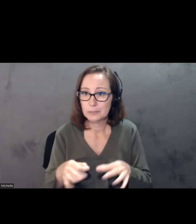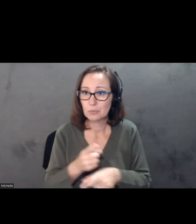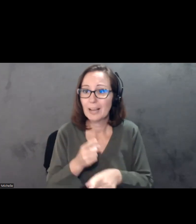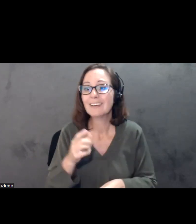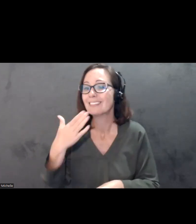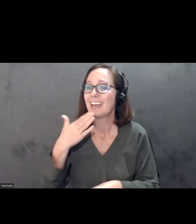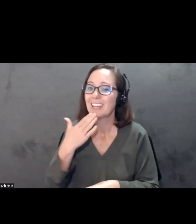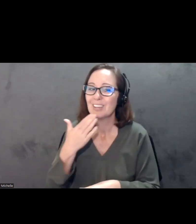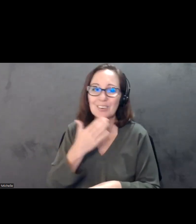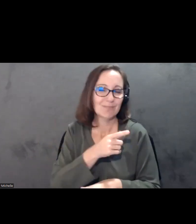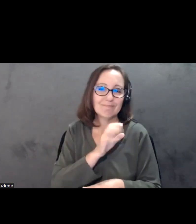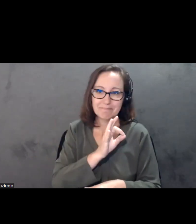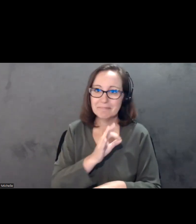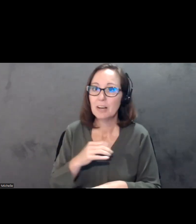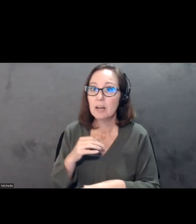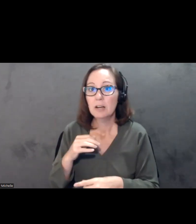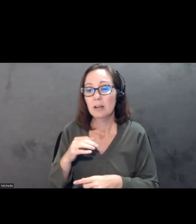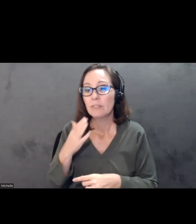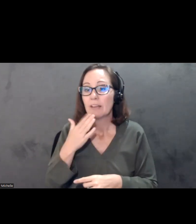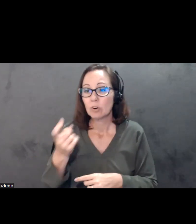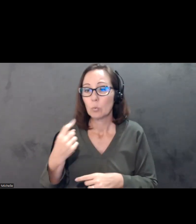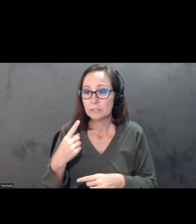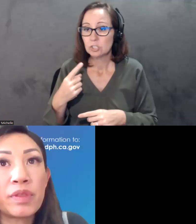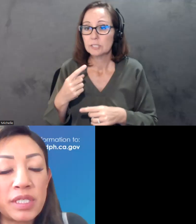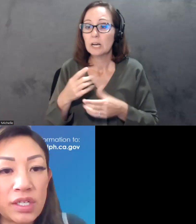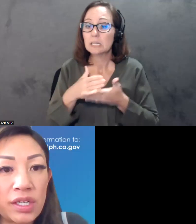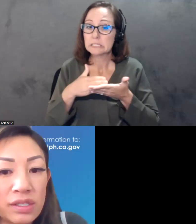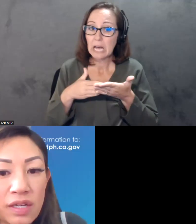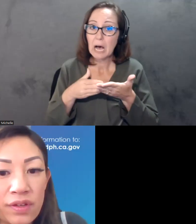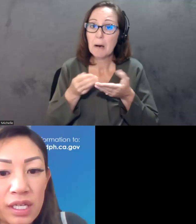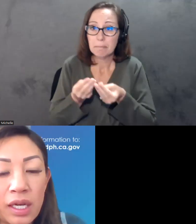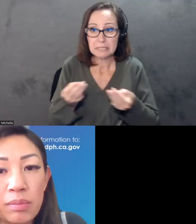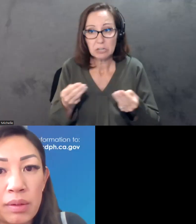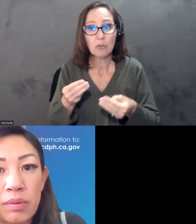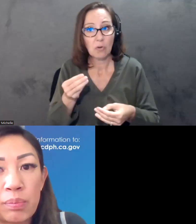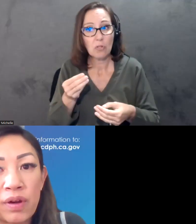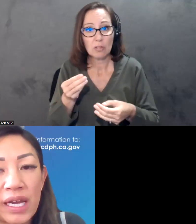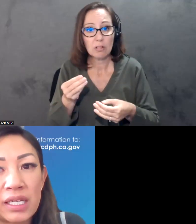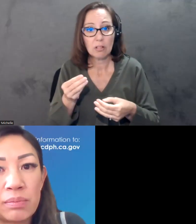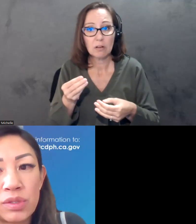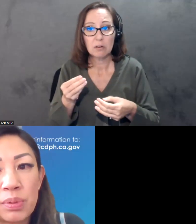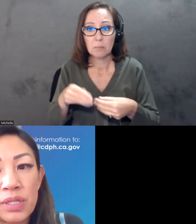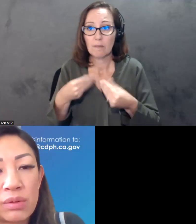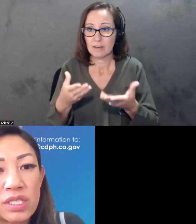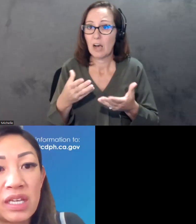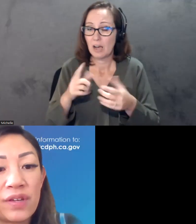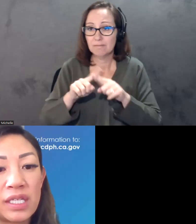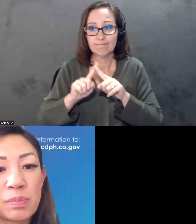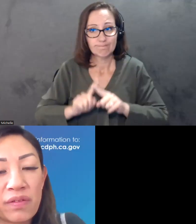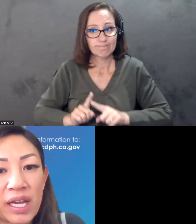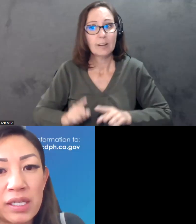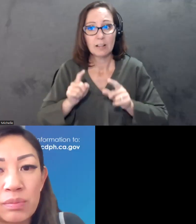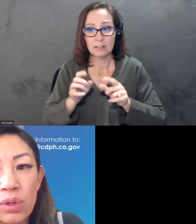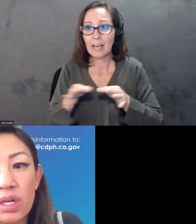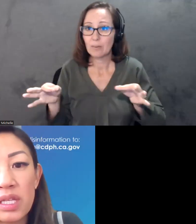thank you for that question. There are some of the material is definitely provided in multiple languages. If it